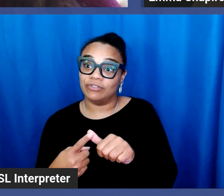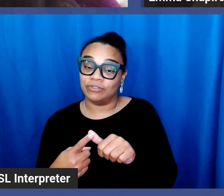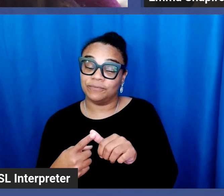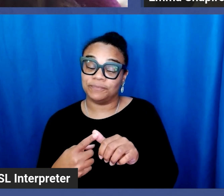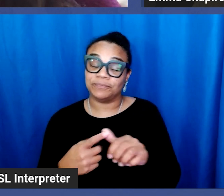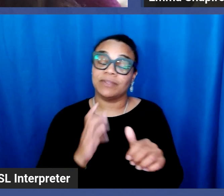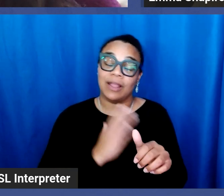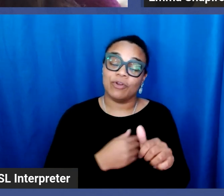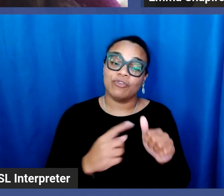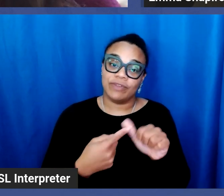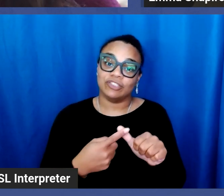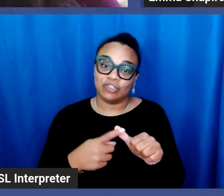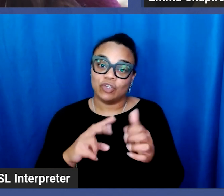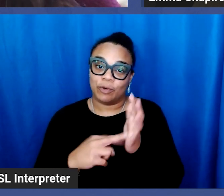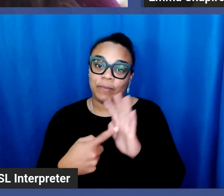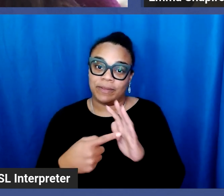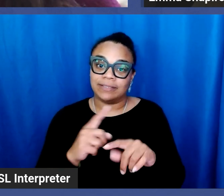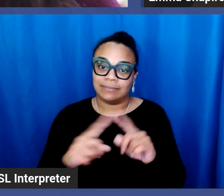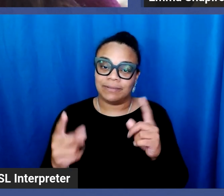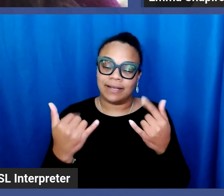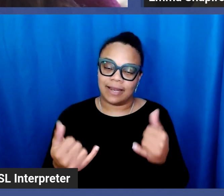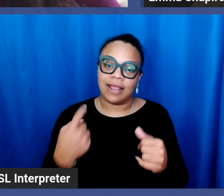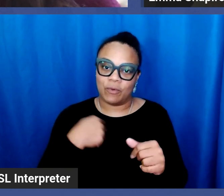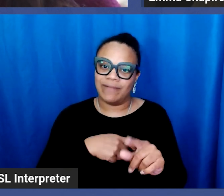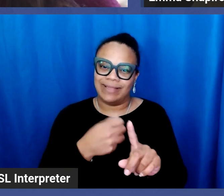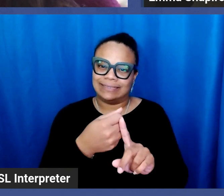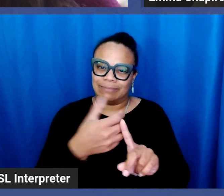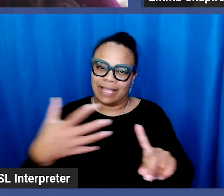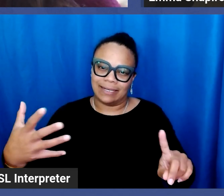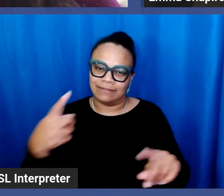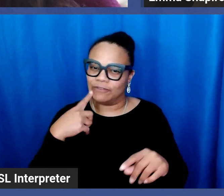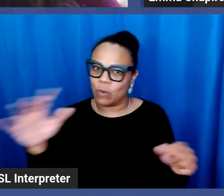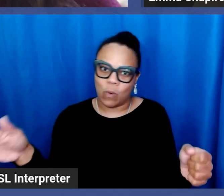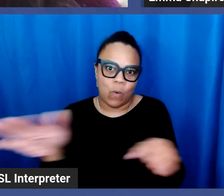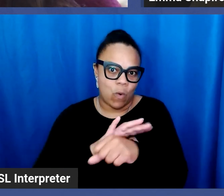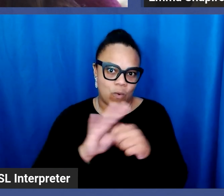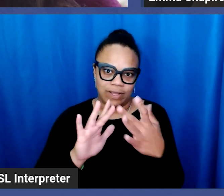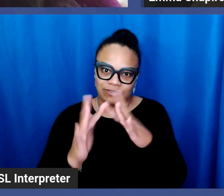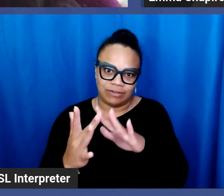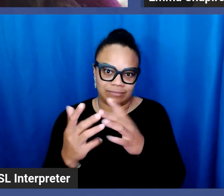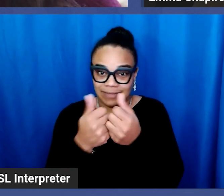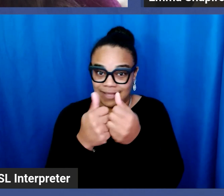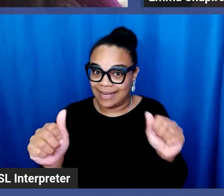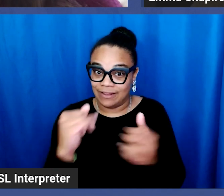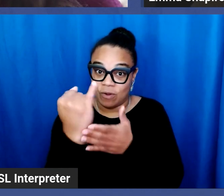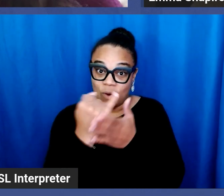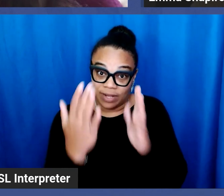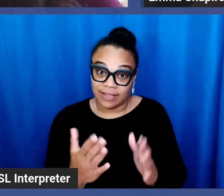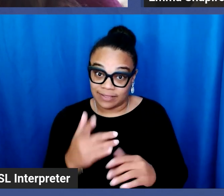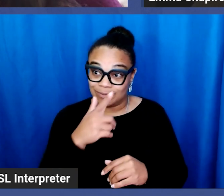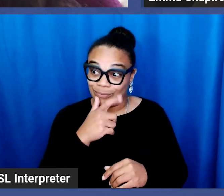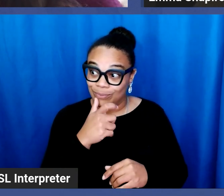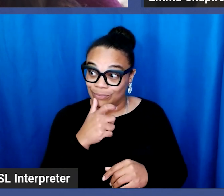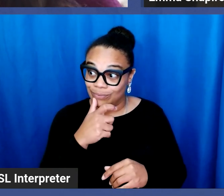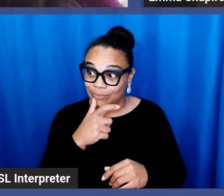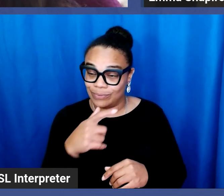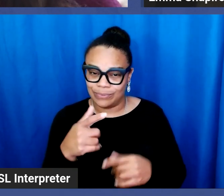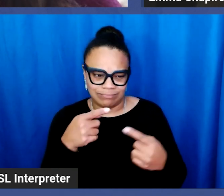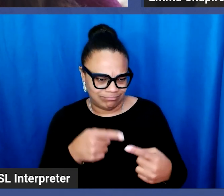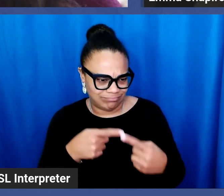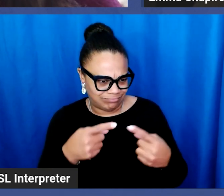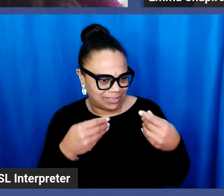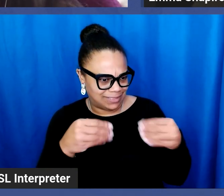our original purpose, we have expanded to all of the internet. So artists who are experiencing any trouble selling their